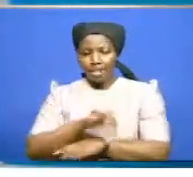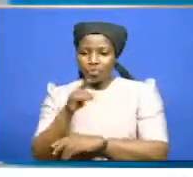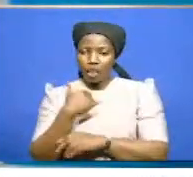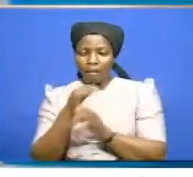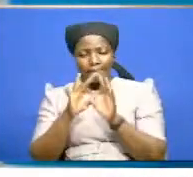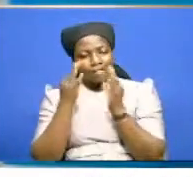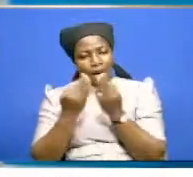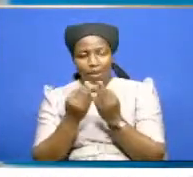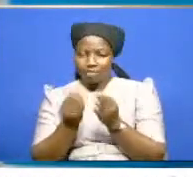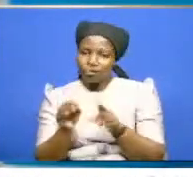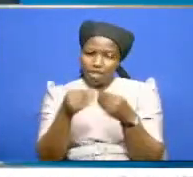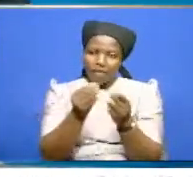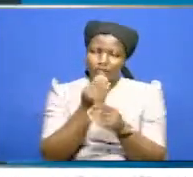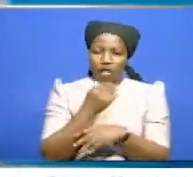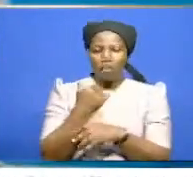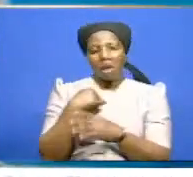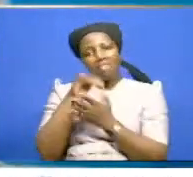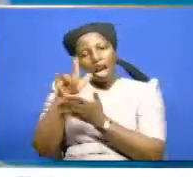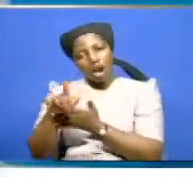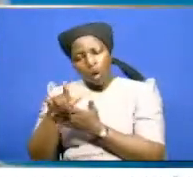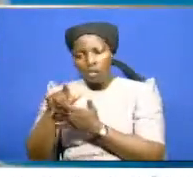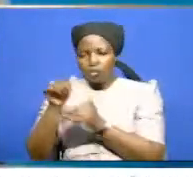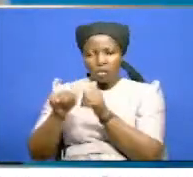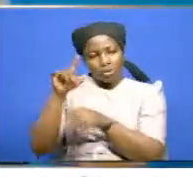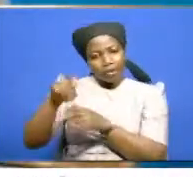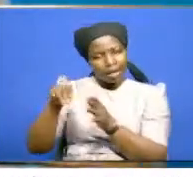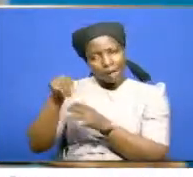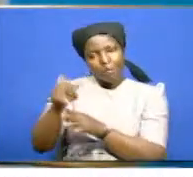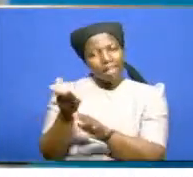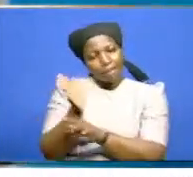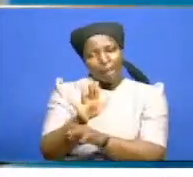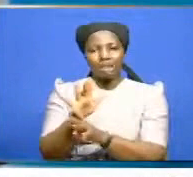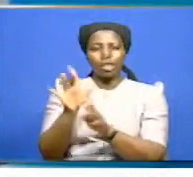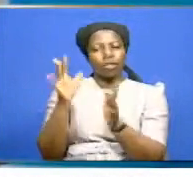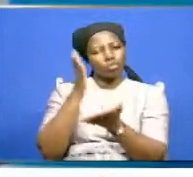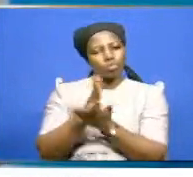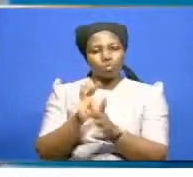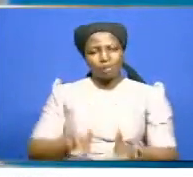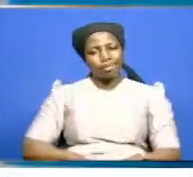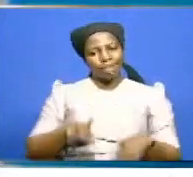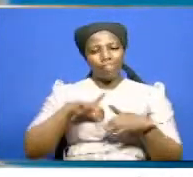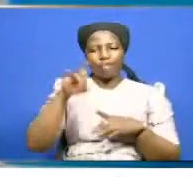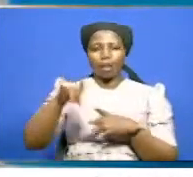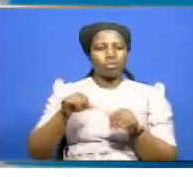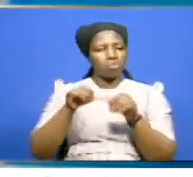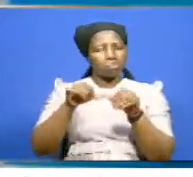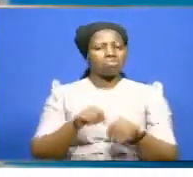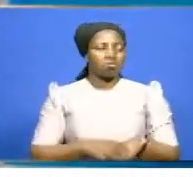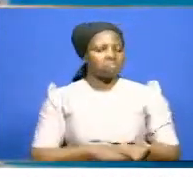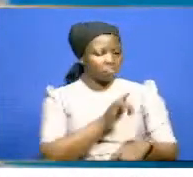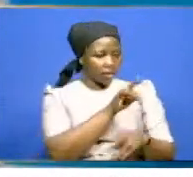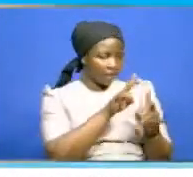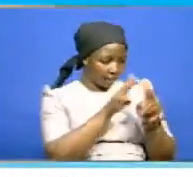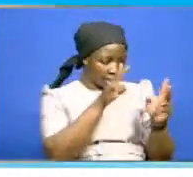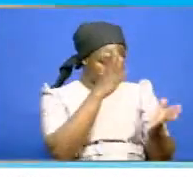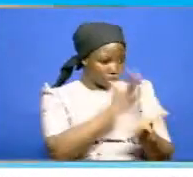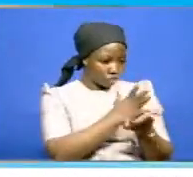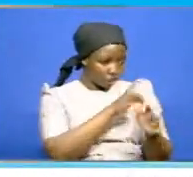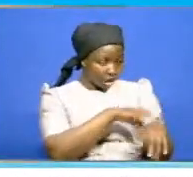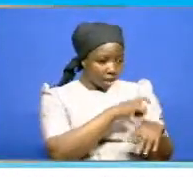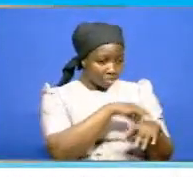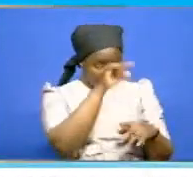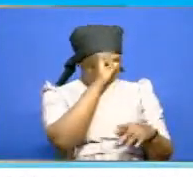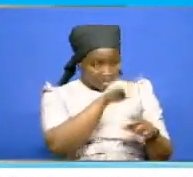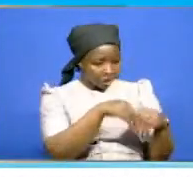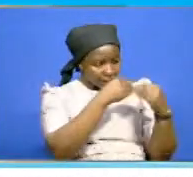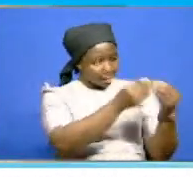loan to repay, and life must continue. That's very true. Yes. When the government